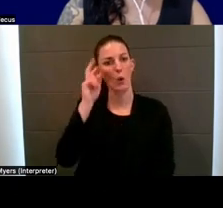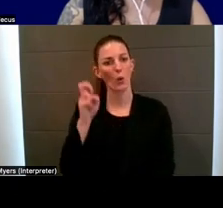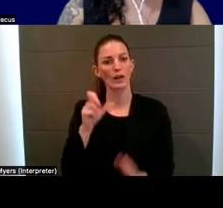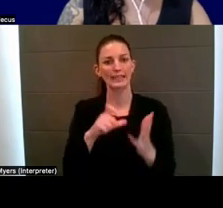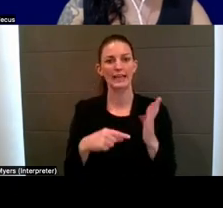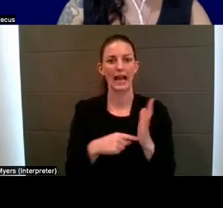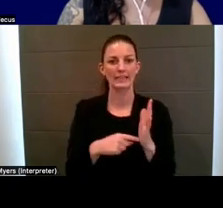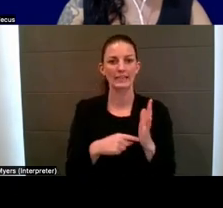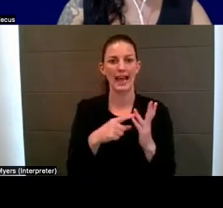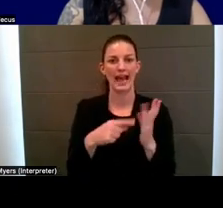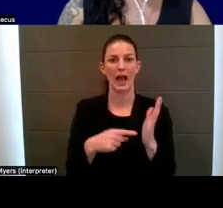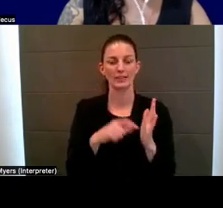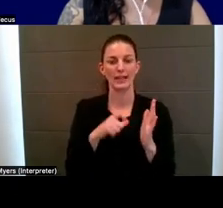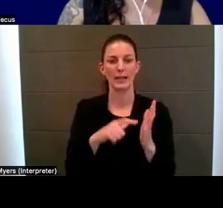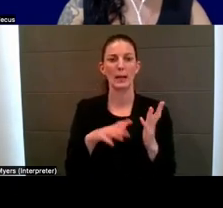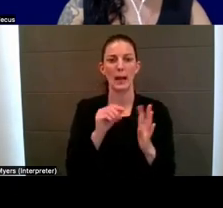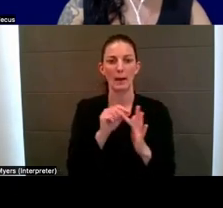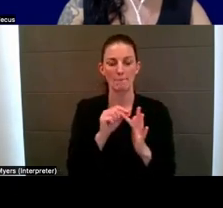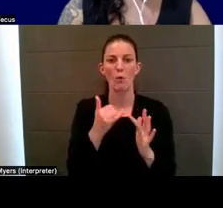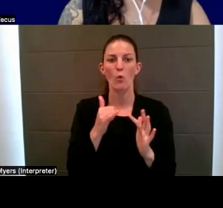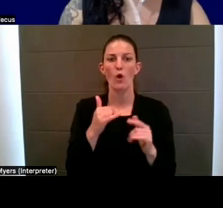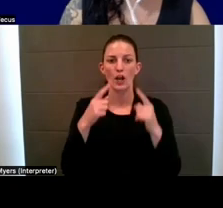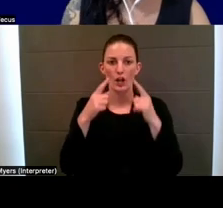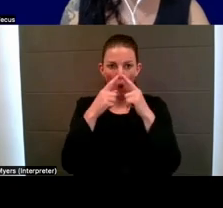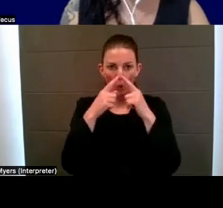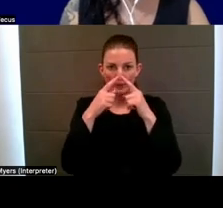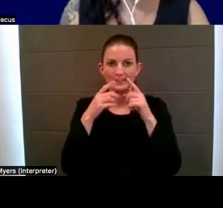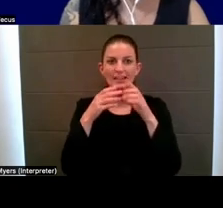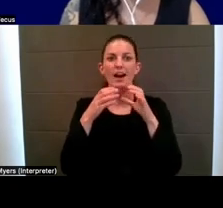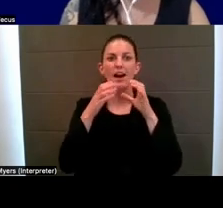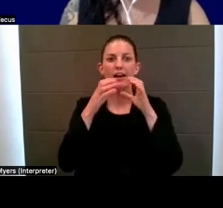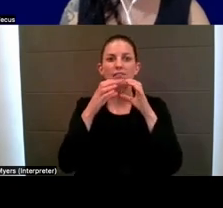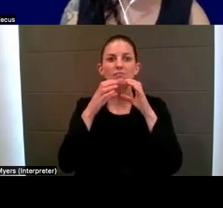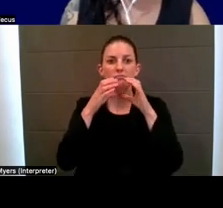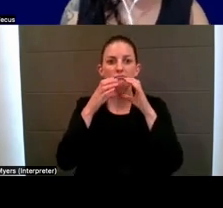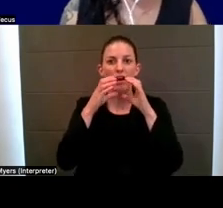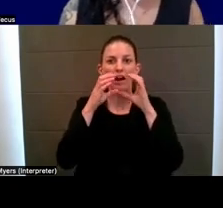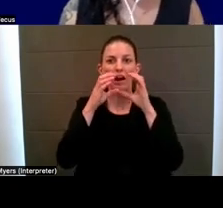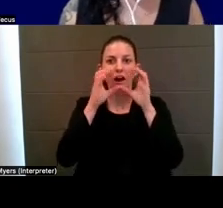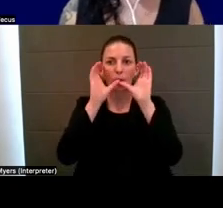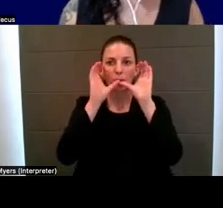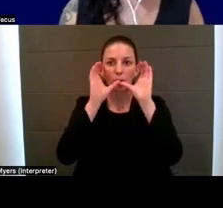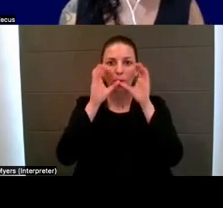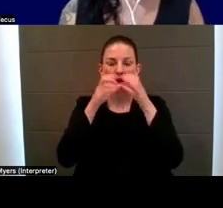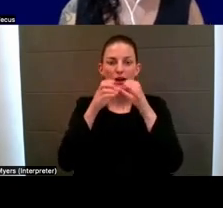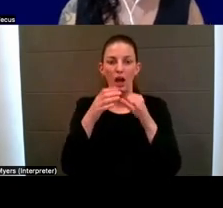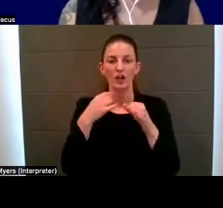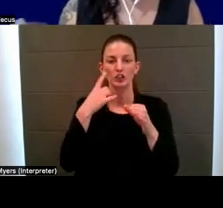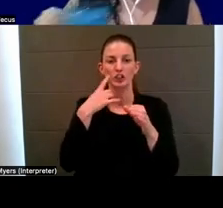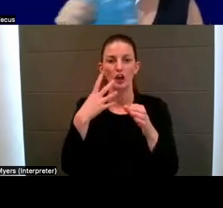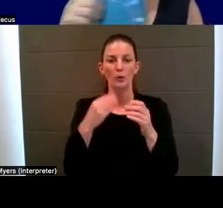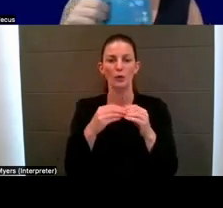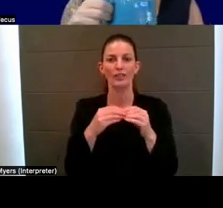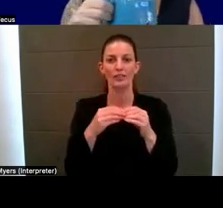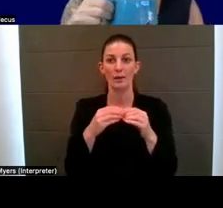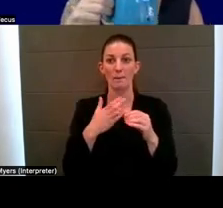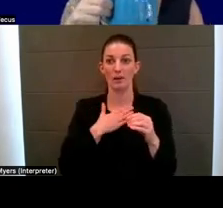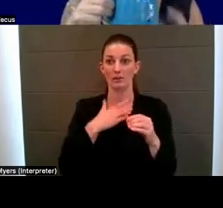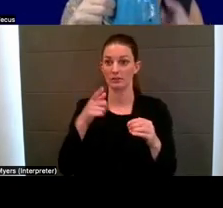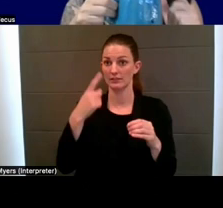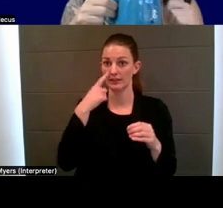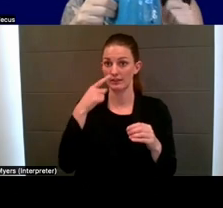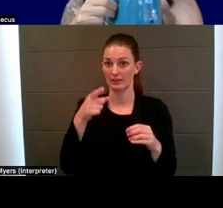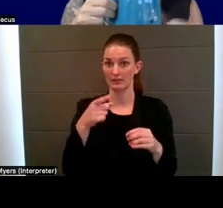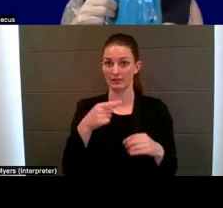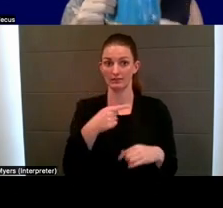an example of a cup you can drink from without having to tilt your head. So I'll show you with my cup now. When I drink from this cup,